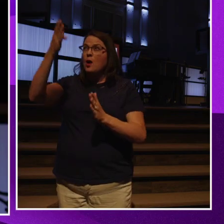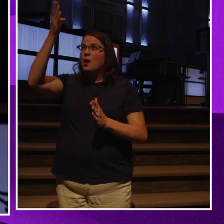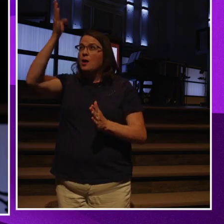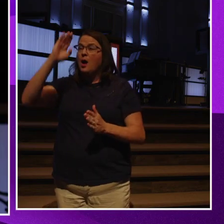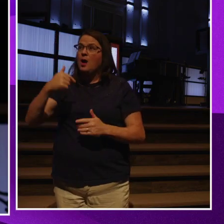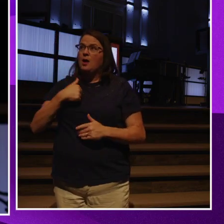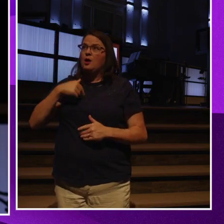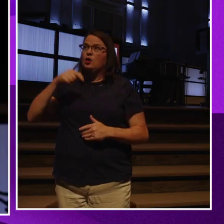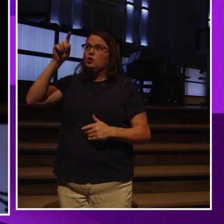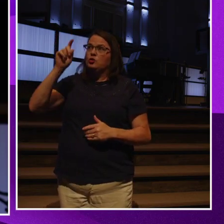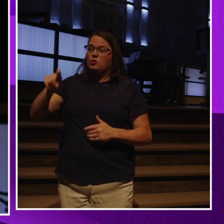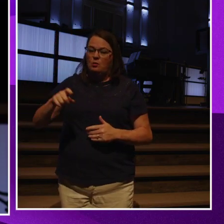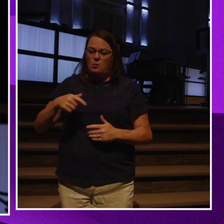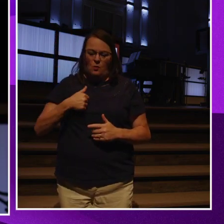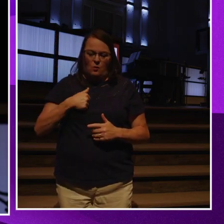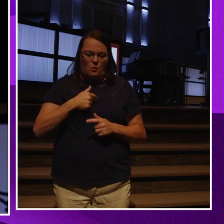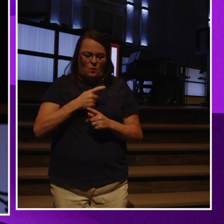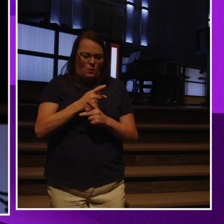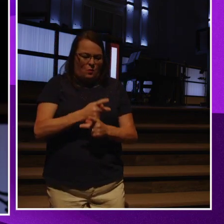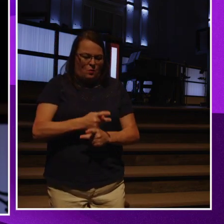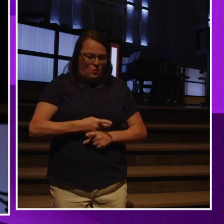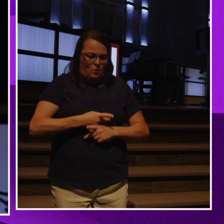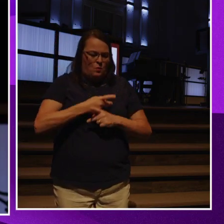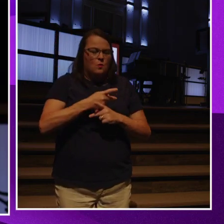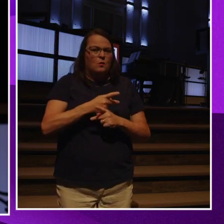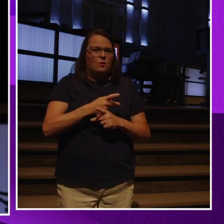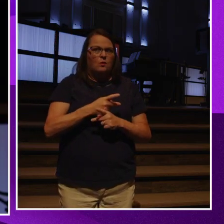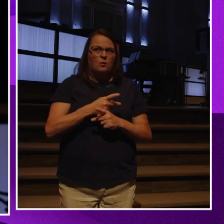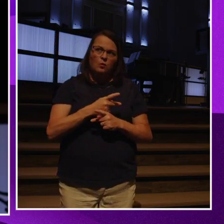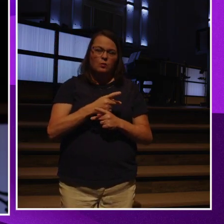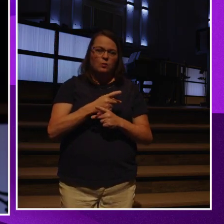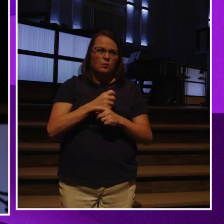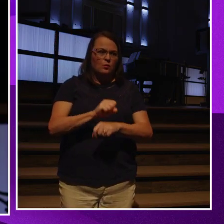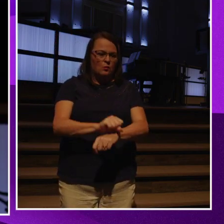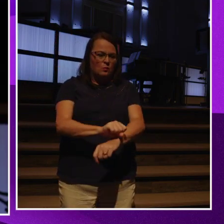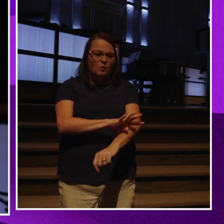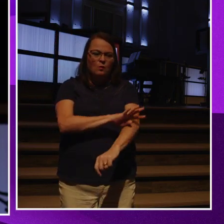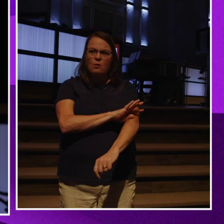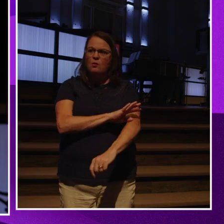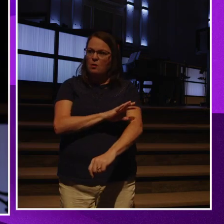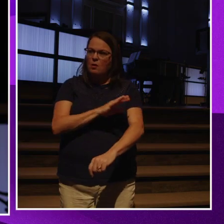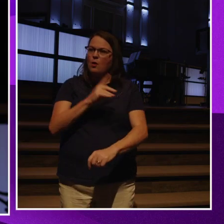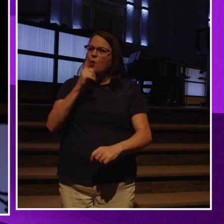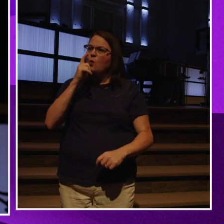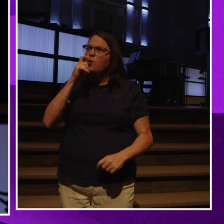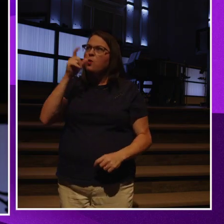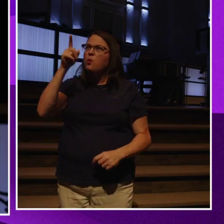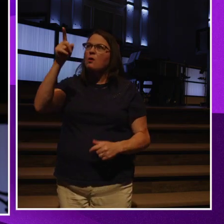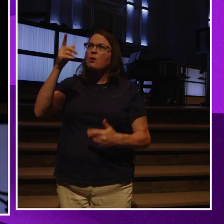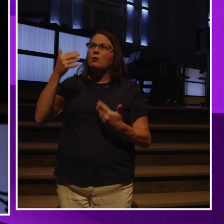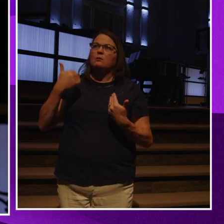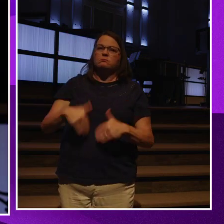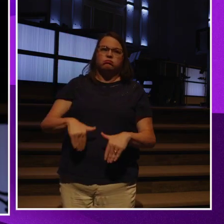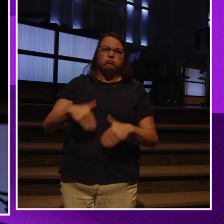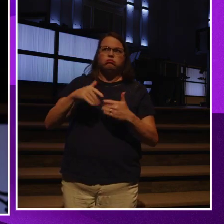cause you to shudder a little bit because of who he is.